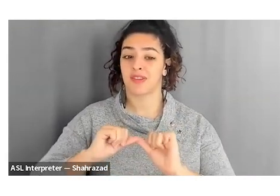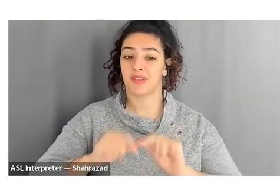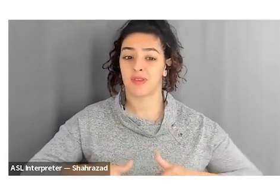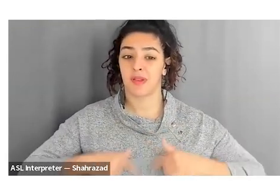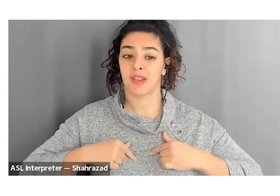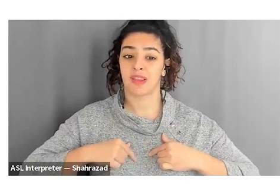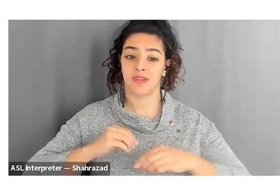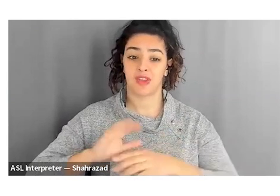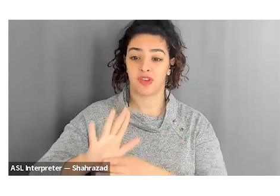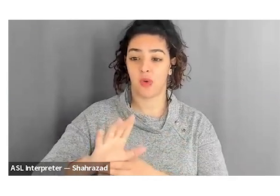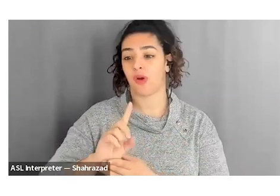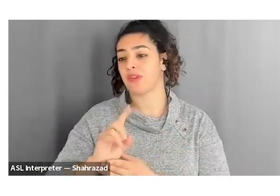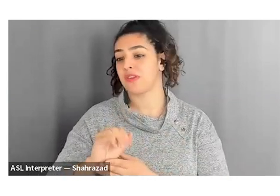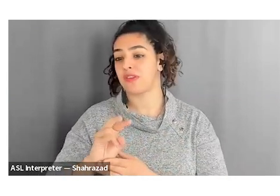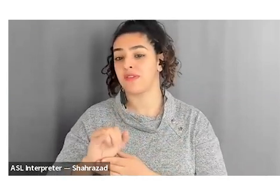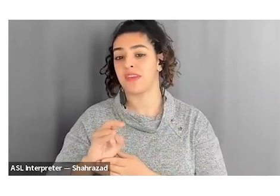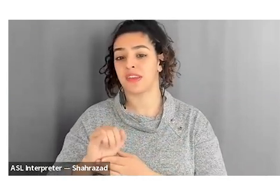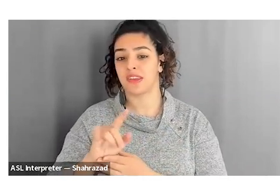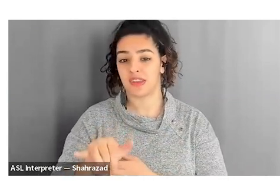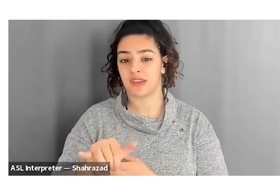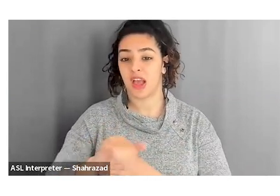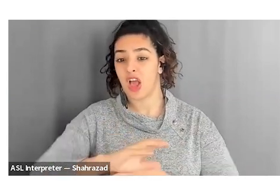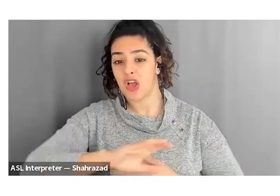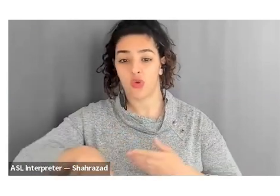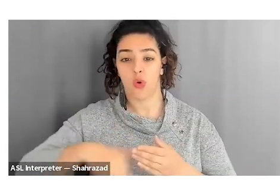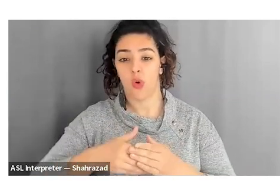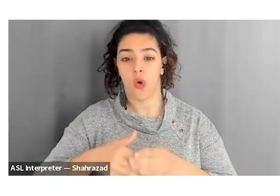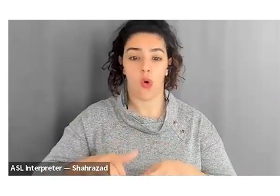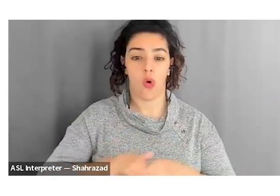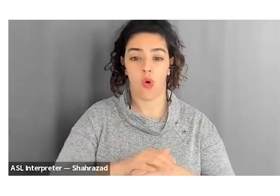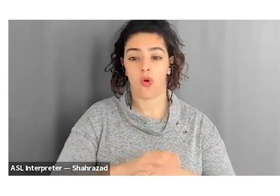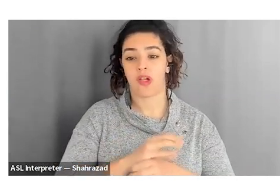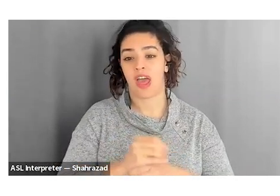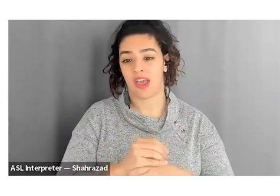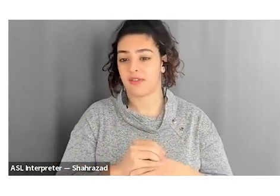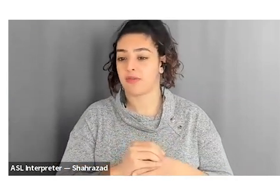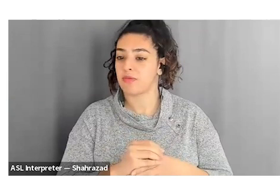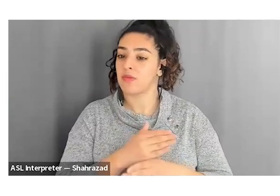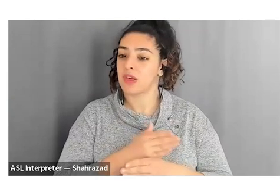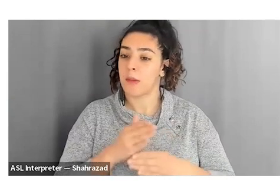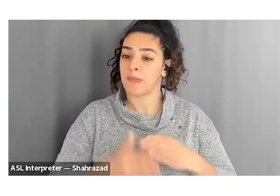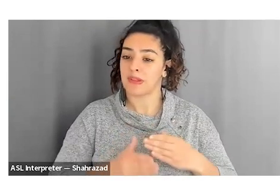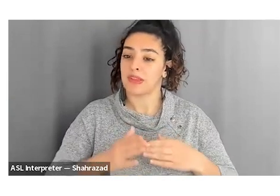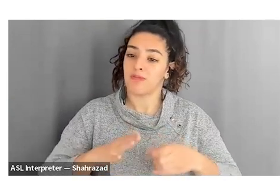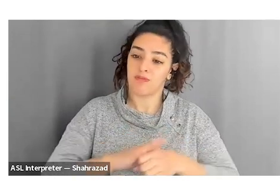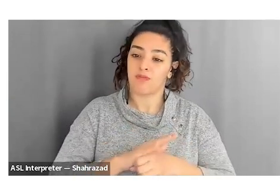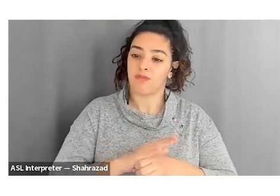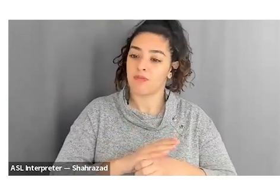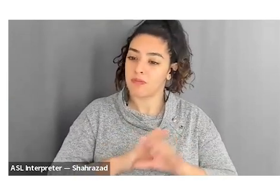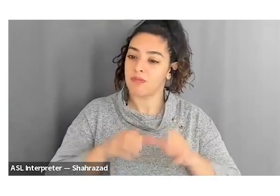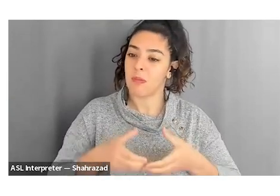whole and complete people. Kiss, kiss, and they have a green heart and a sunflower, because why